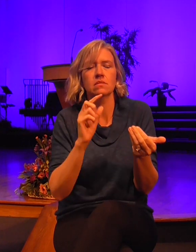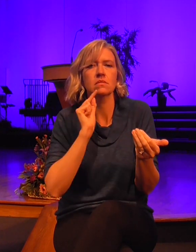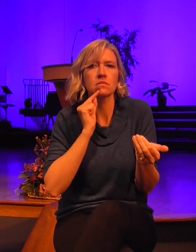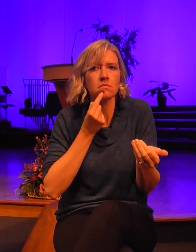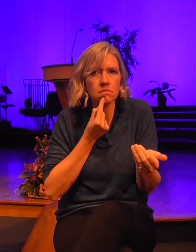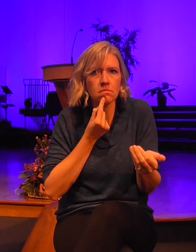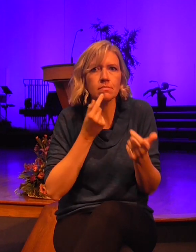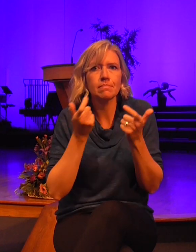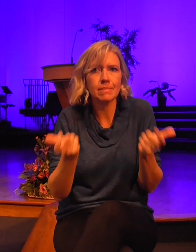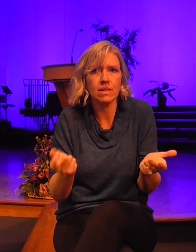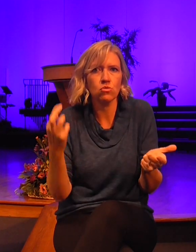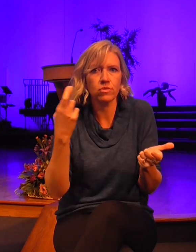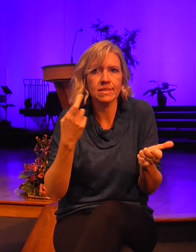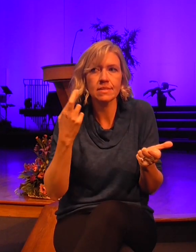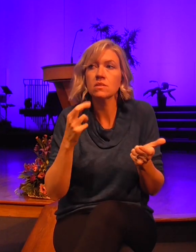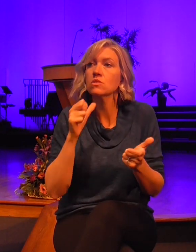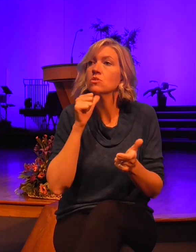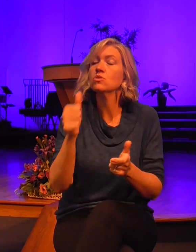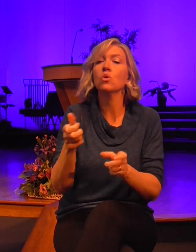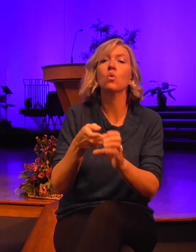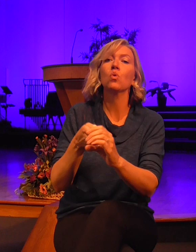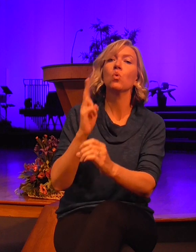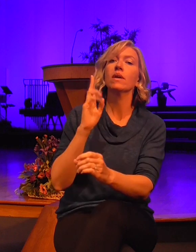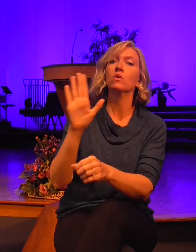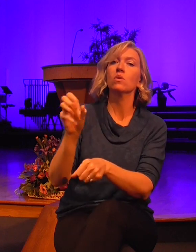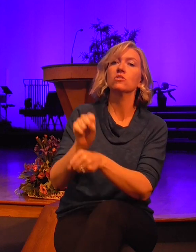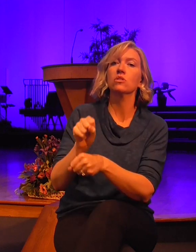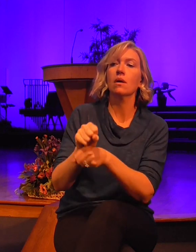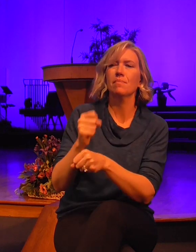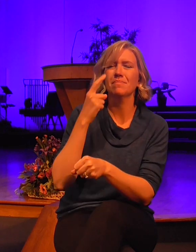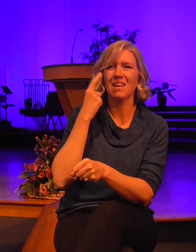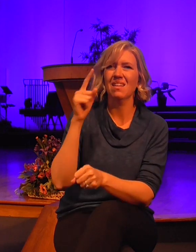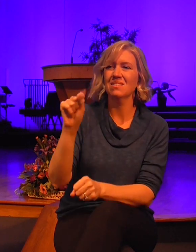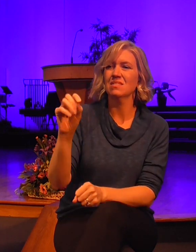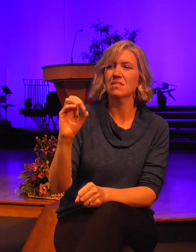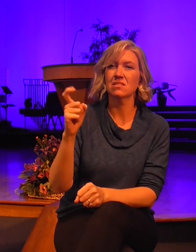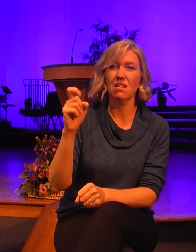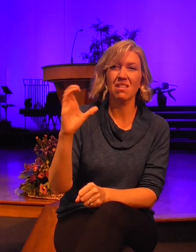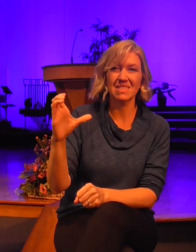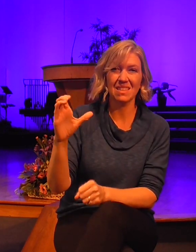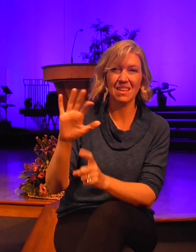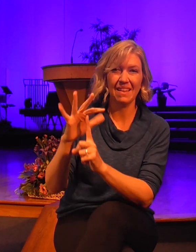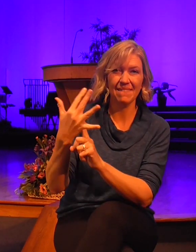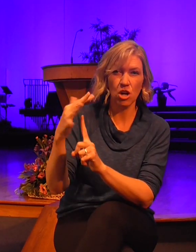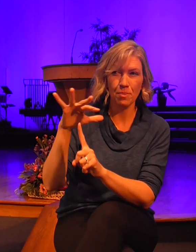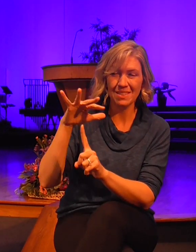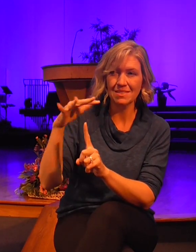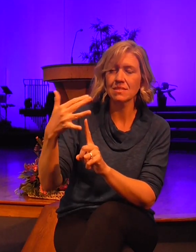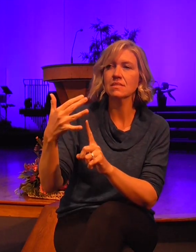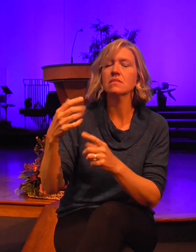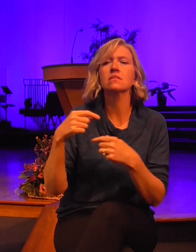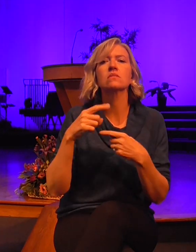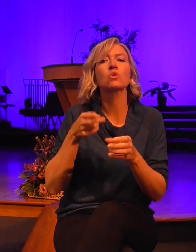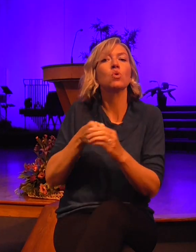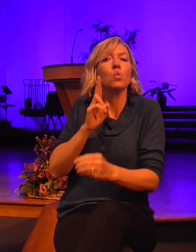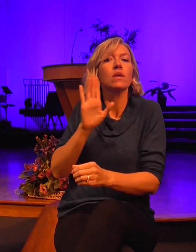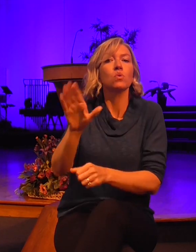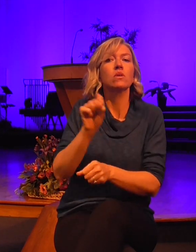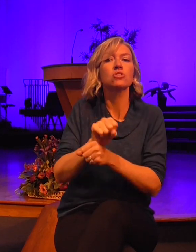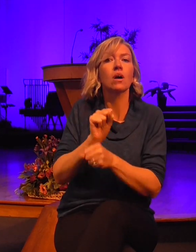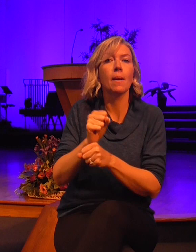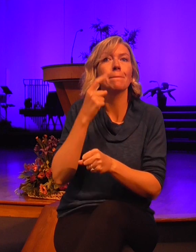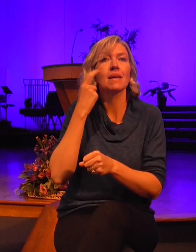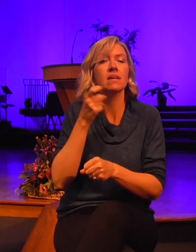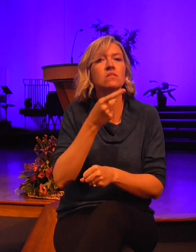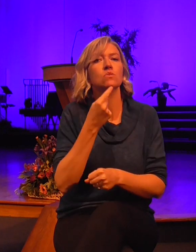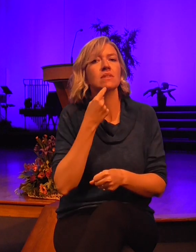Don't quit your job because it is a toxic working environment. Quit your job because you're saying yes to an environment